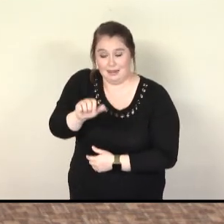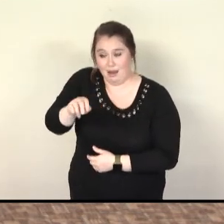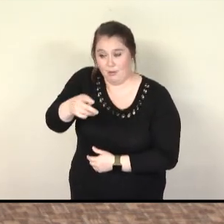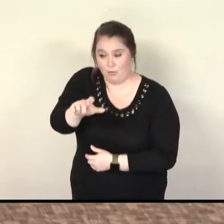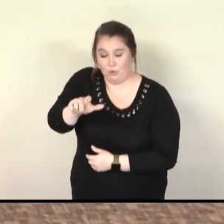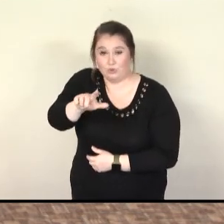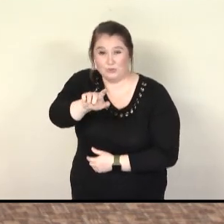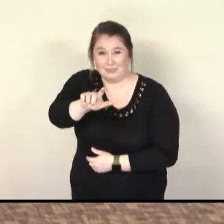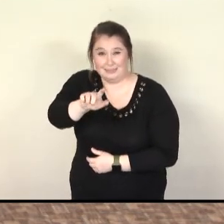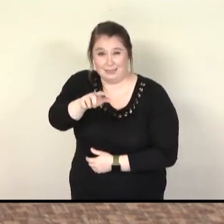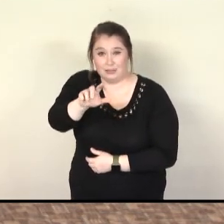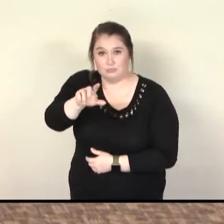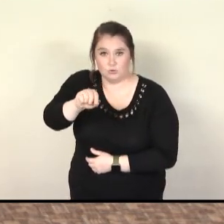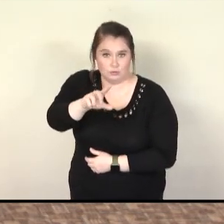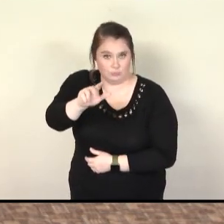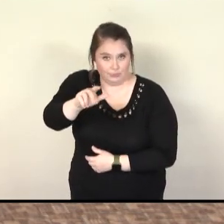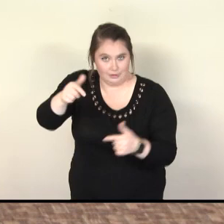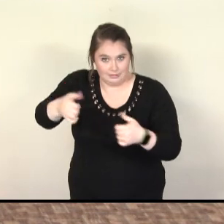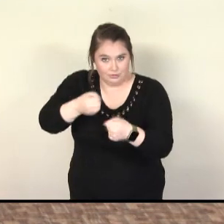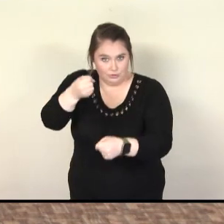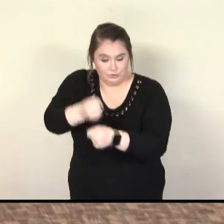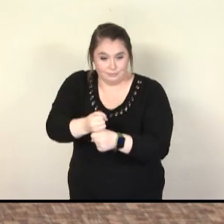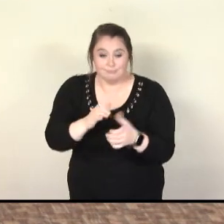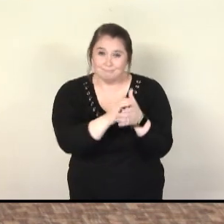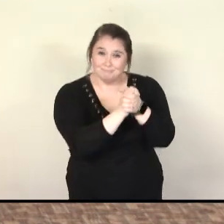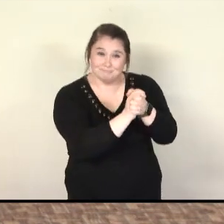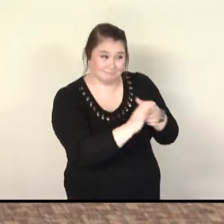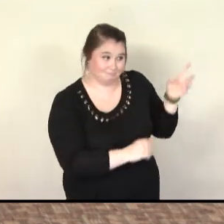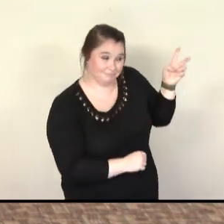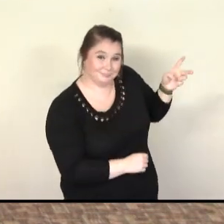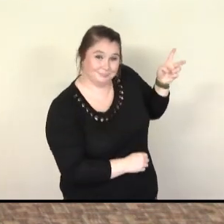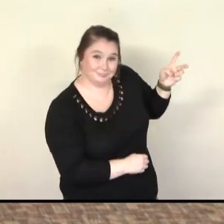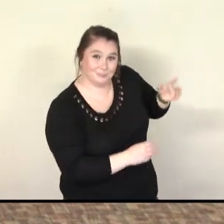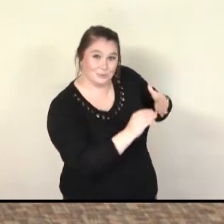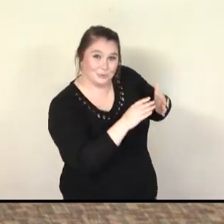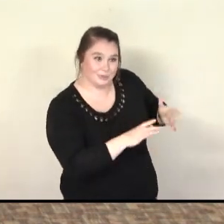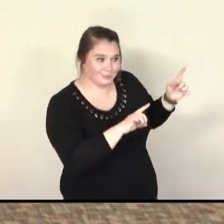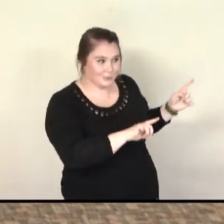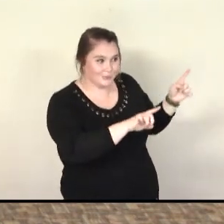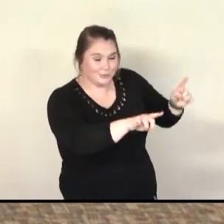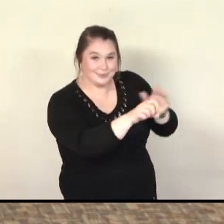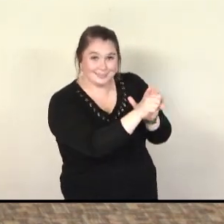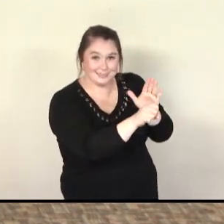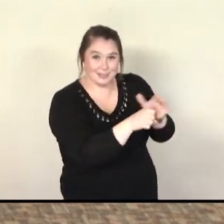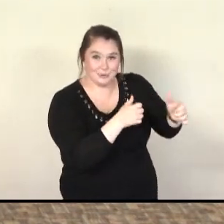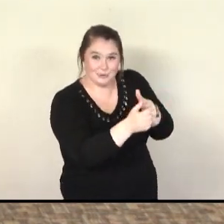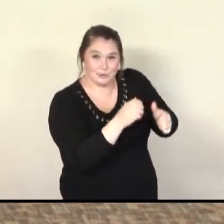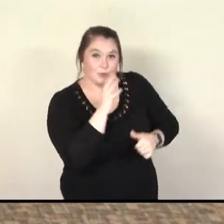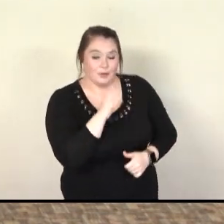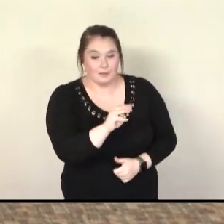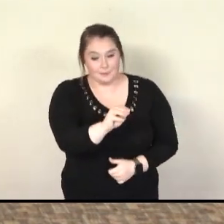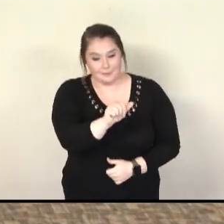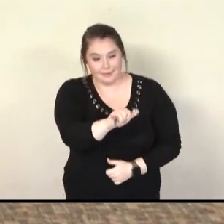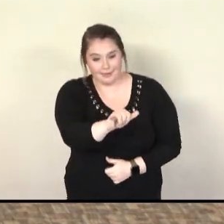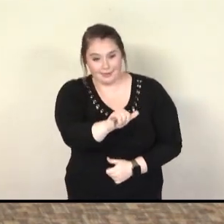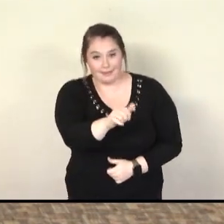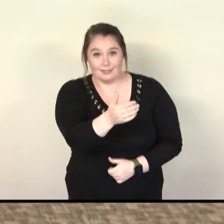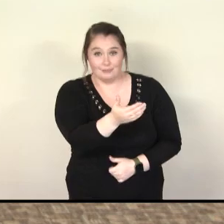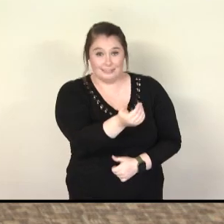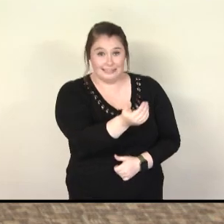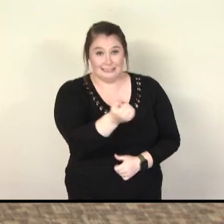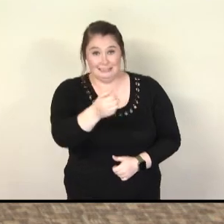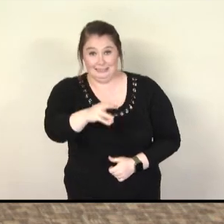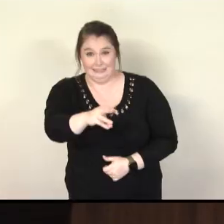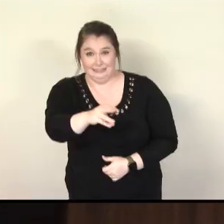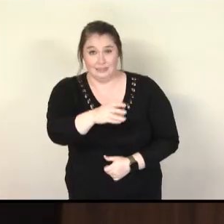22nd, 2023. Congratulations to the following students who will be advancing to state on May 17th and 18th in Austin